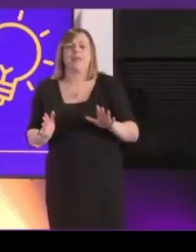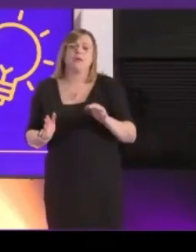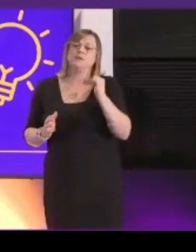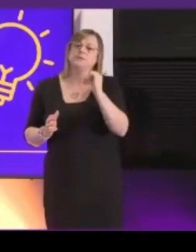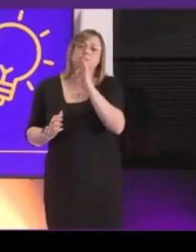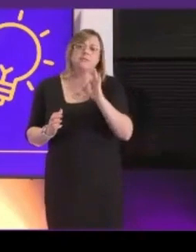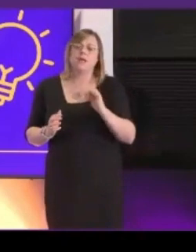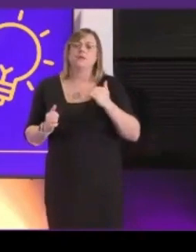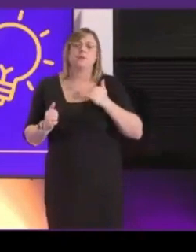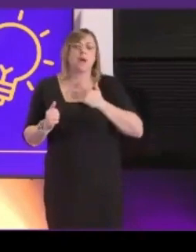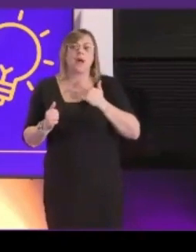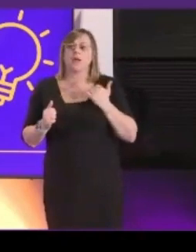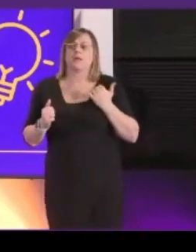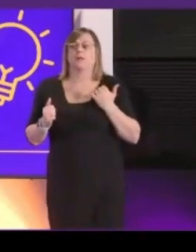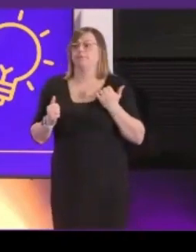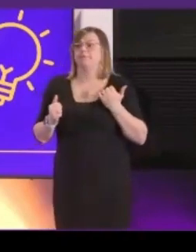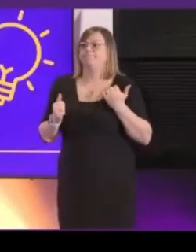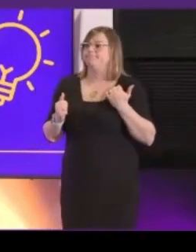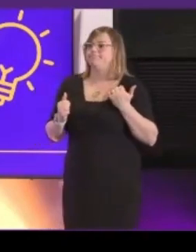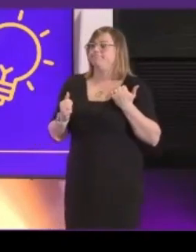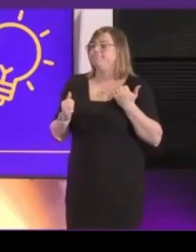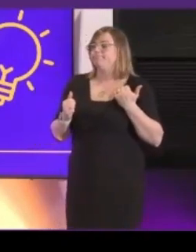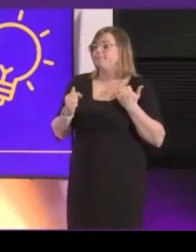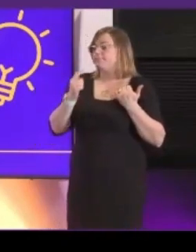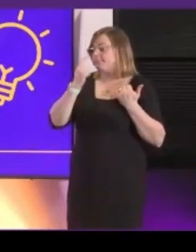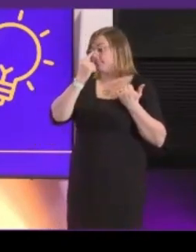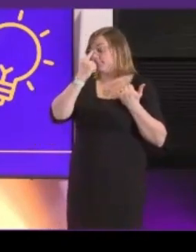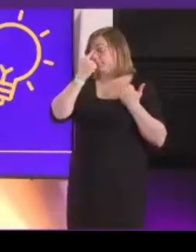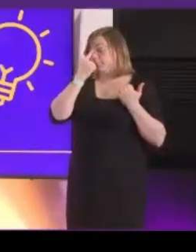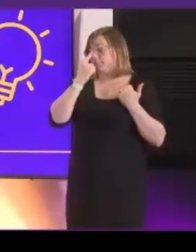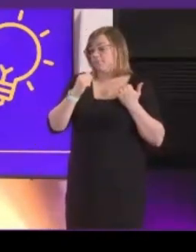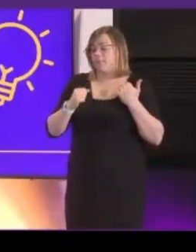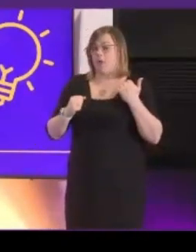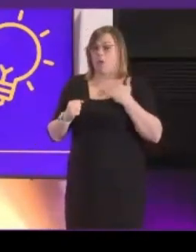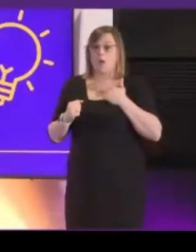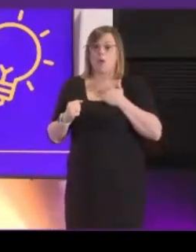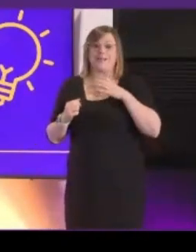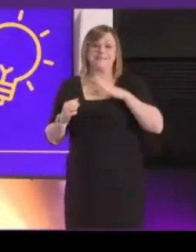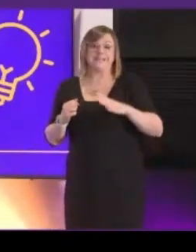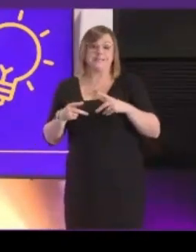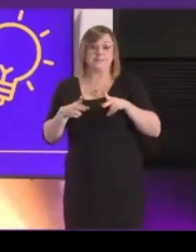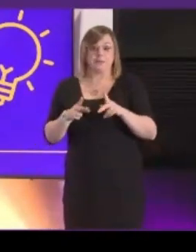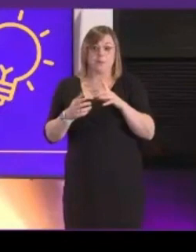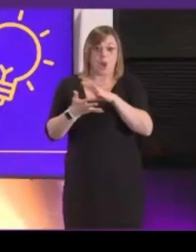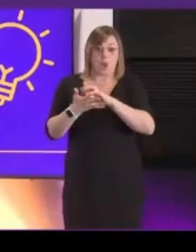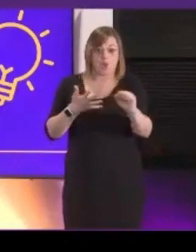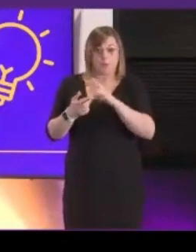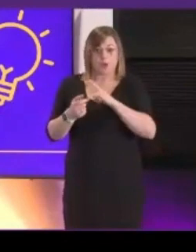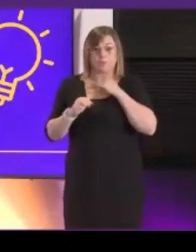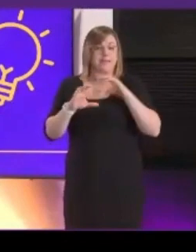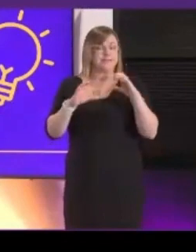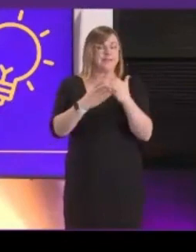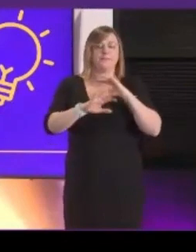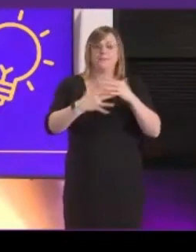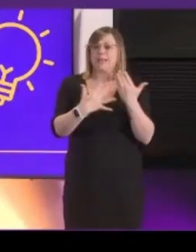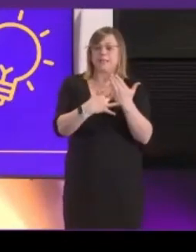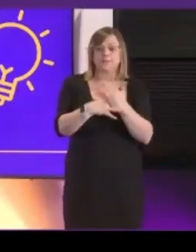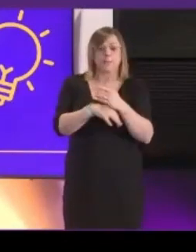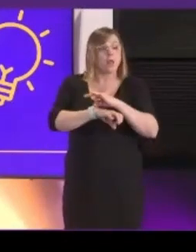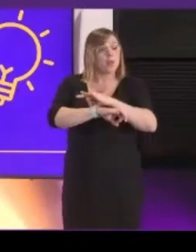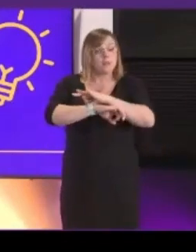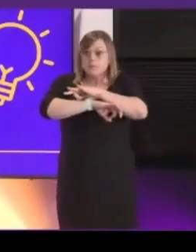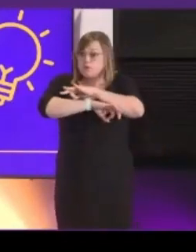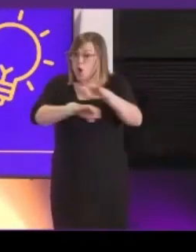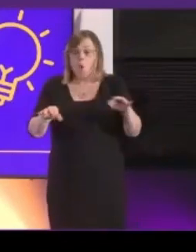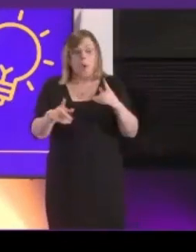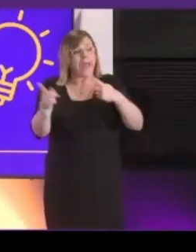10% of my remuneration from sort of, what we call our incentive scheme, I might lose because my team isn't accessible. I didn't get any pushback. There was a